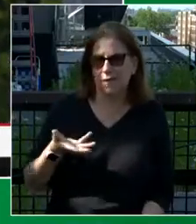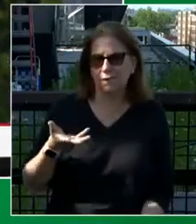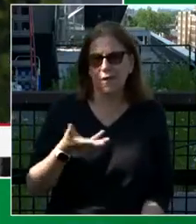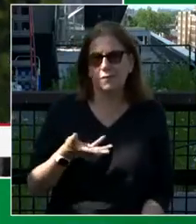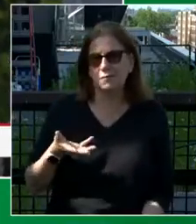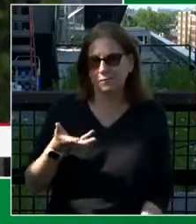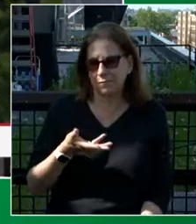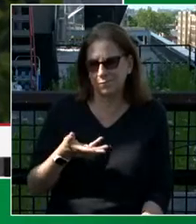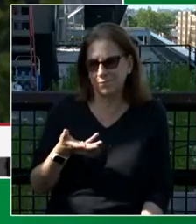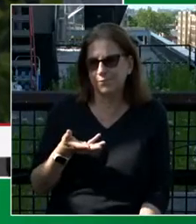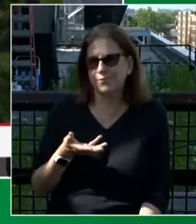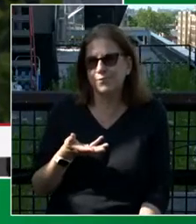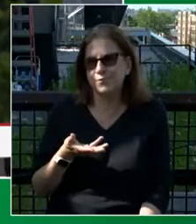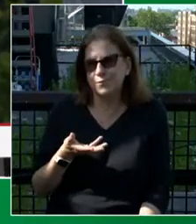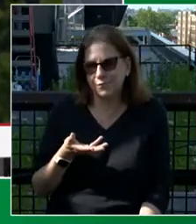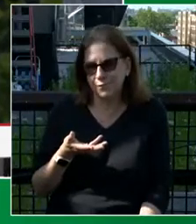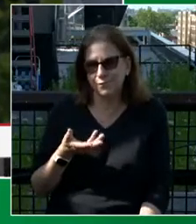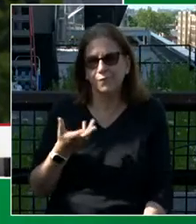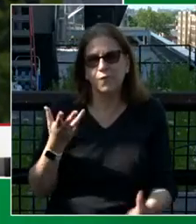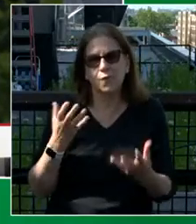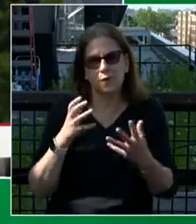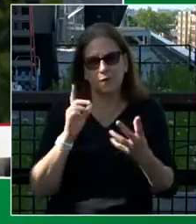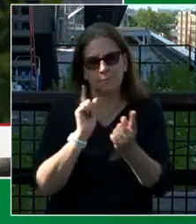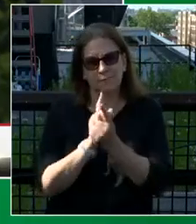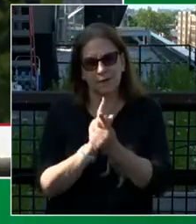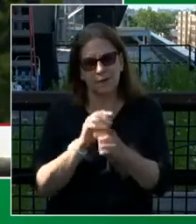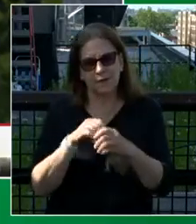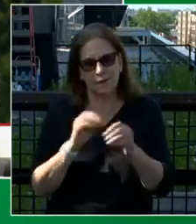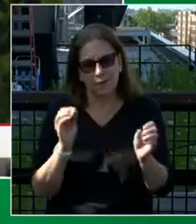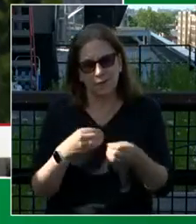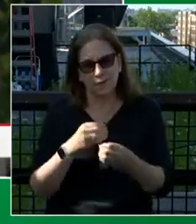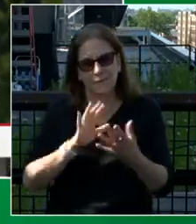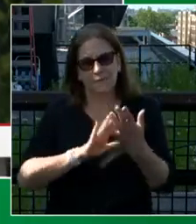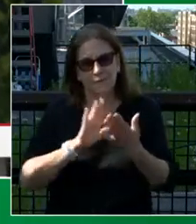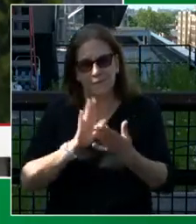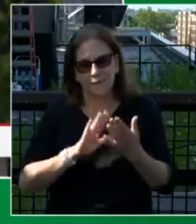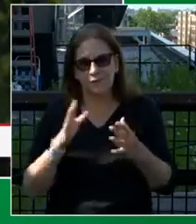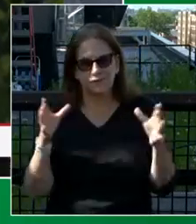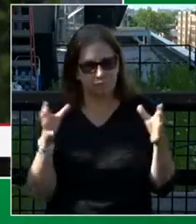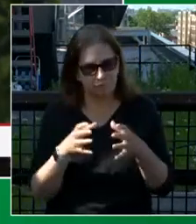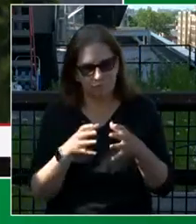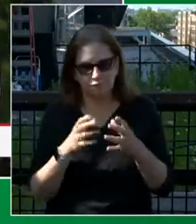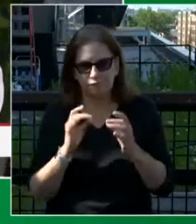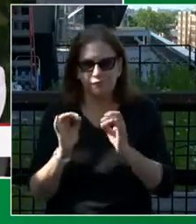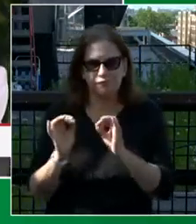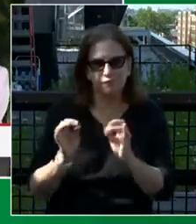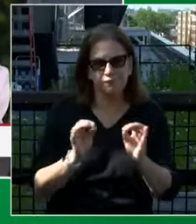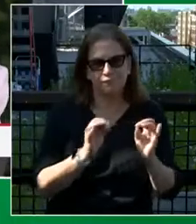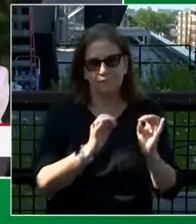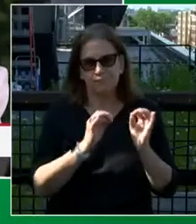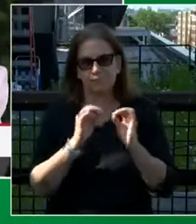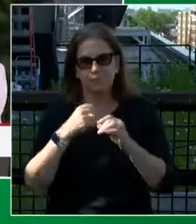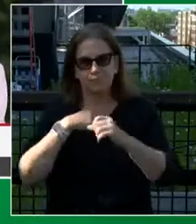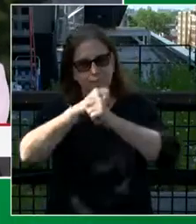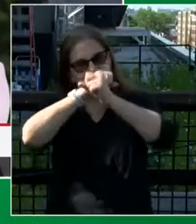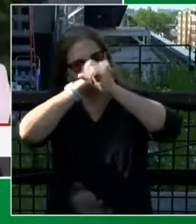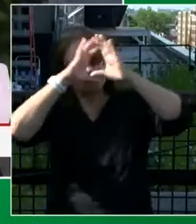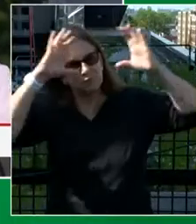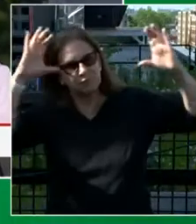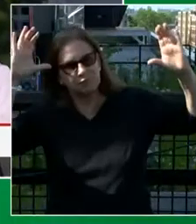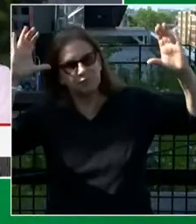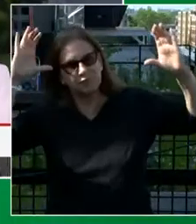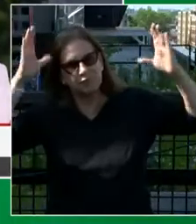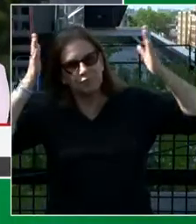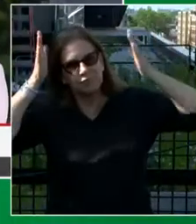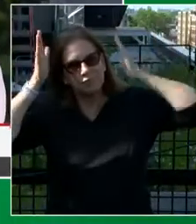so we could be there together. We could map out the vision. We could look at the future, forward thinking, and talk